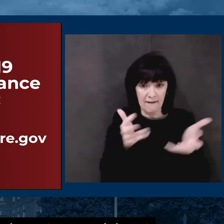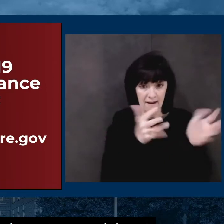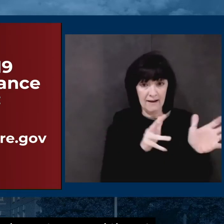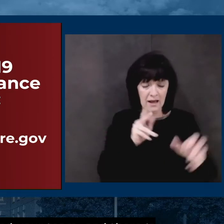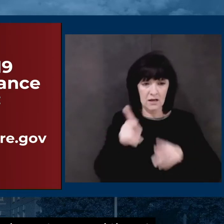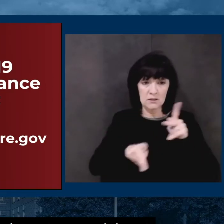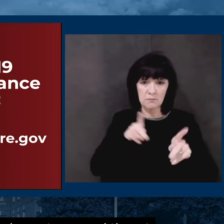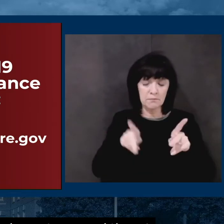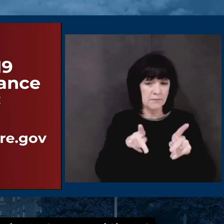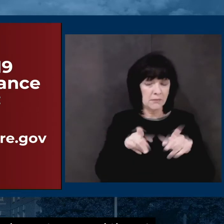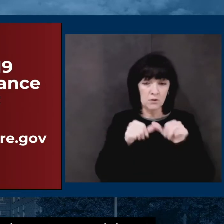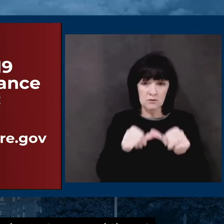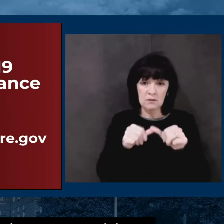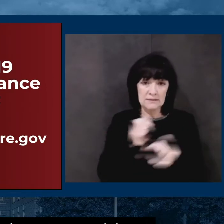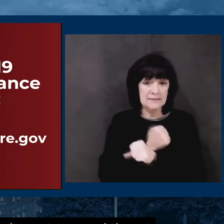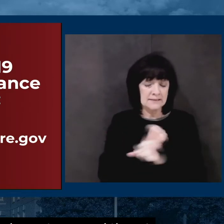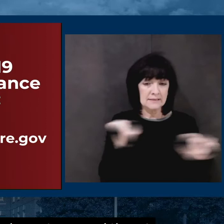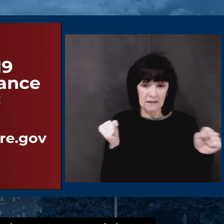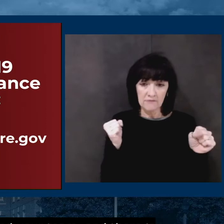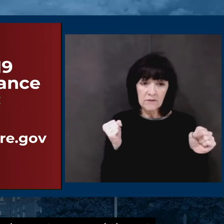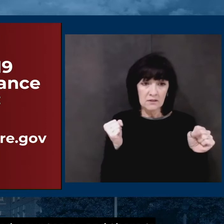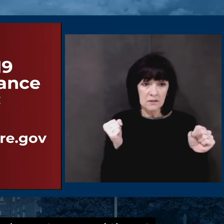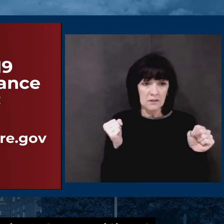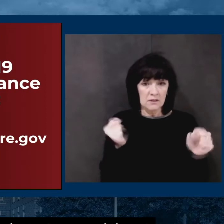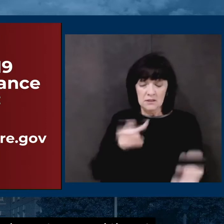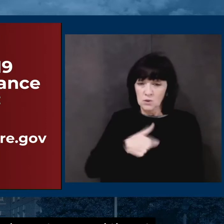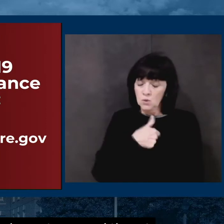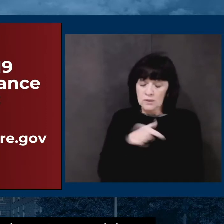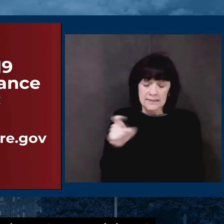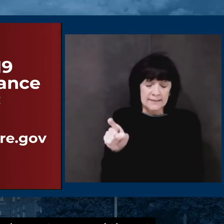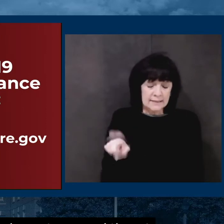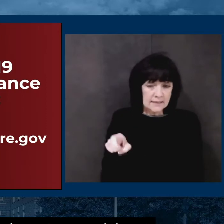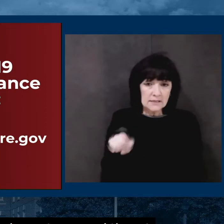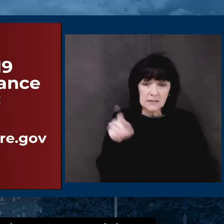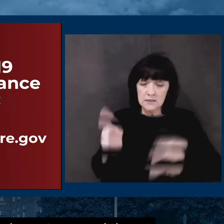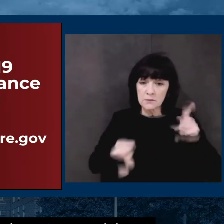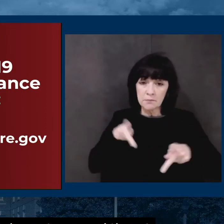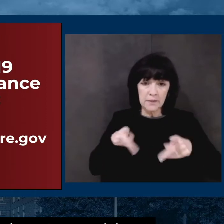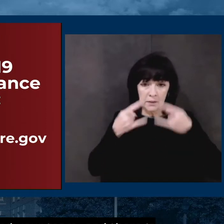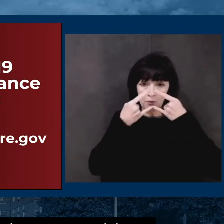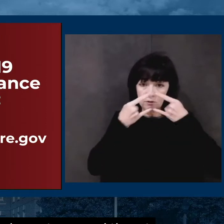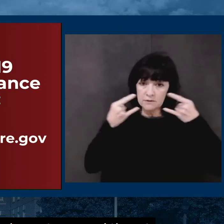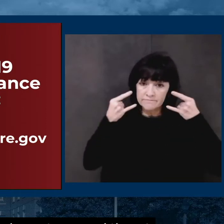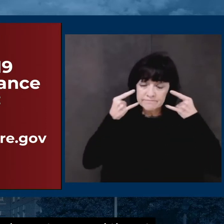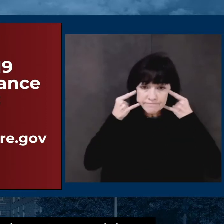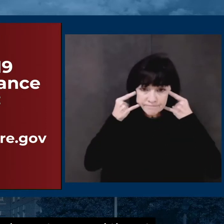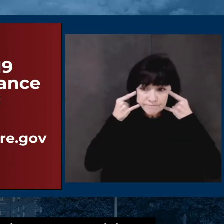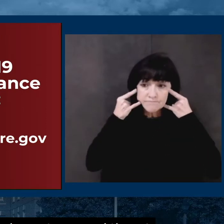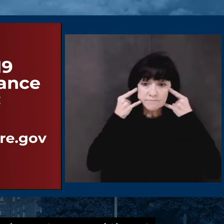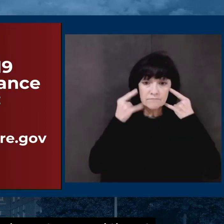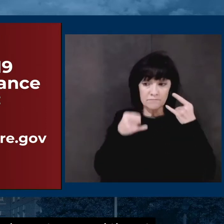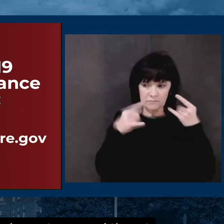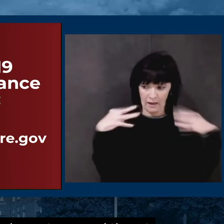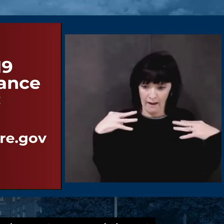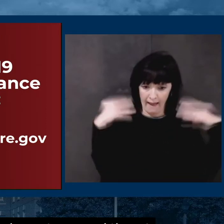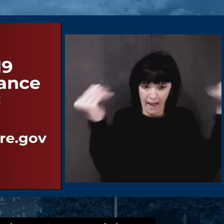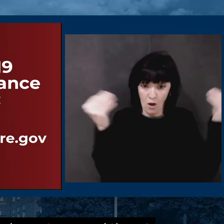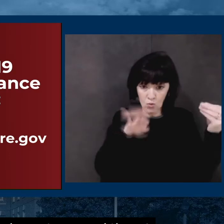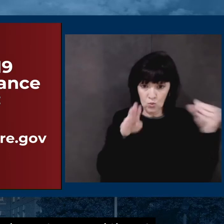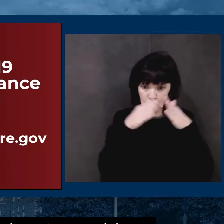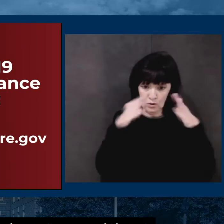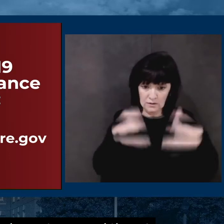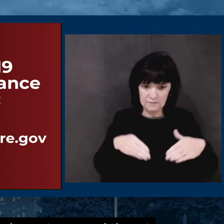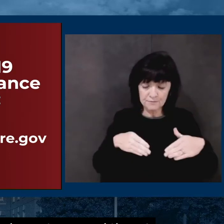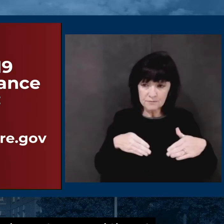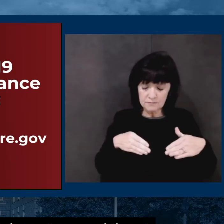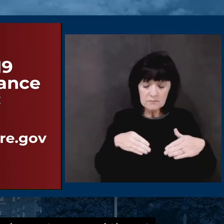at this point and what's not allowed. And we just need folks to wear masks when they're in public, particularly when they can't